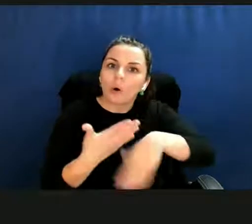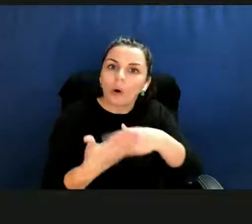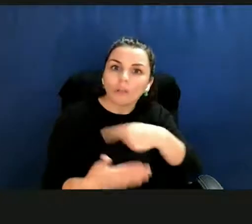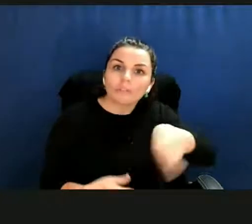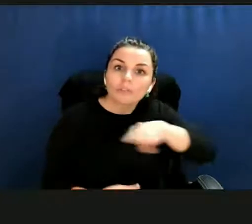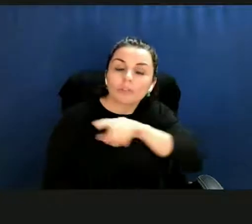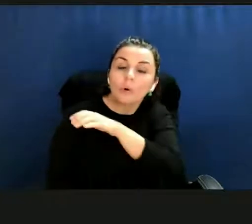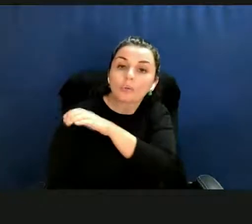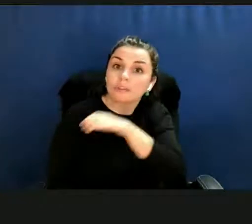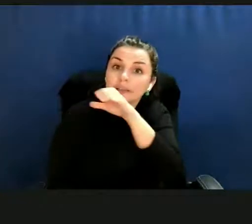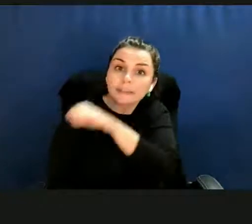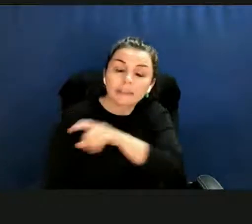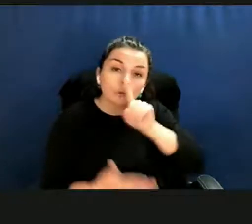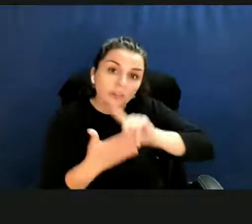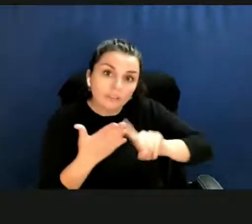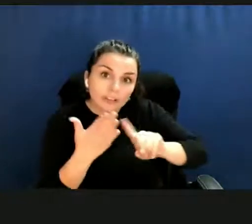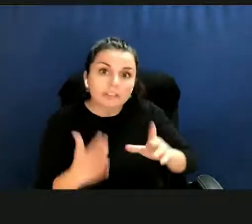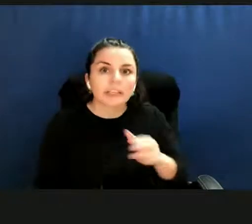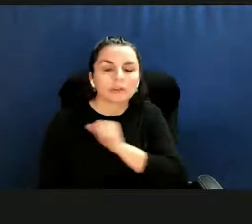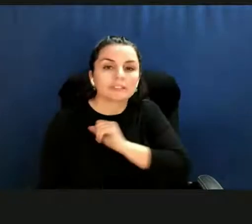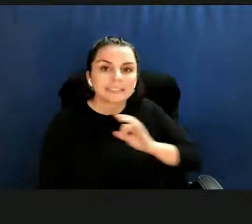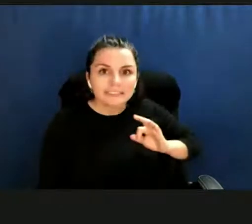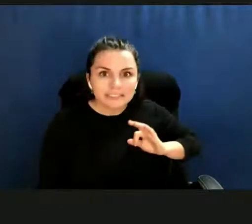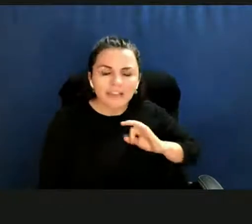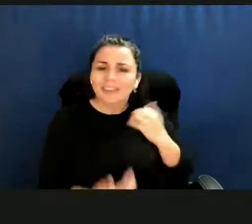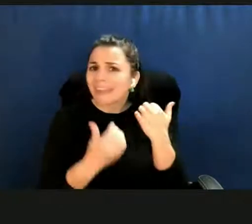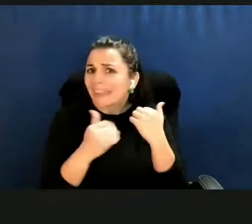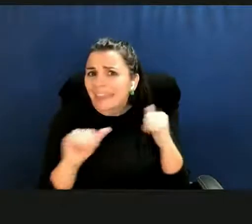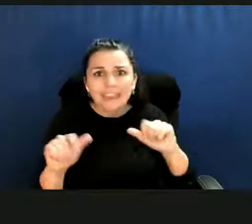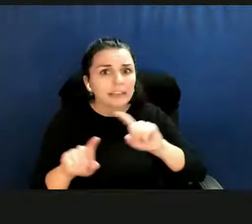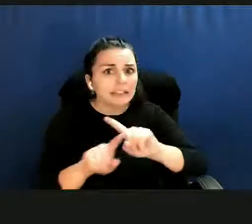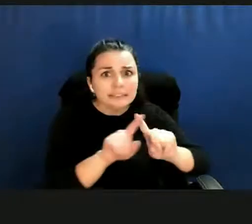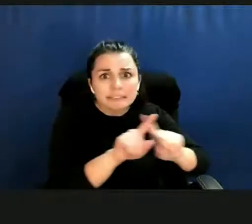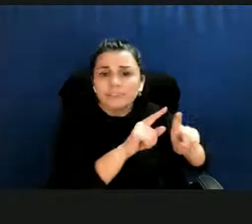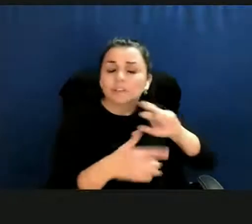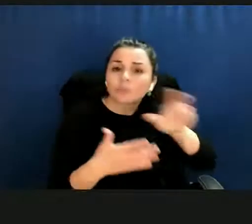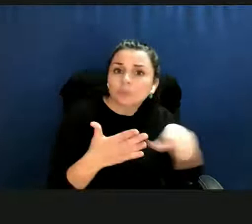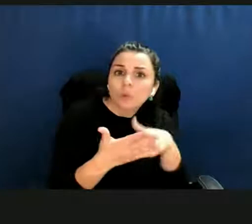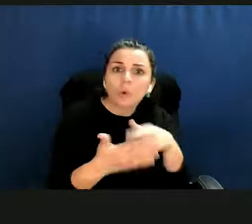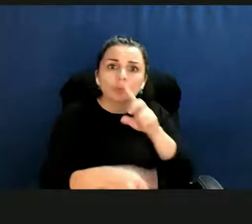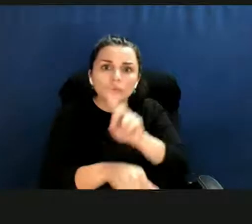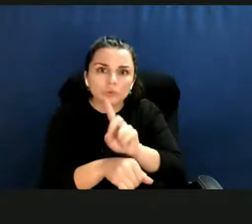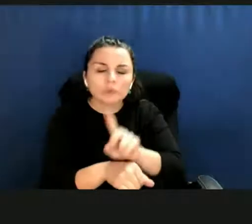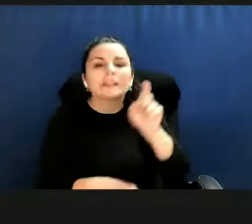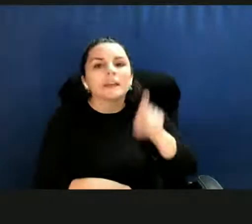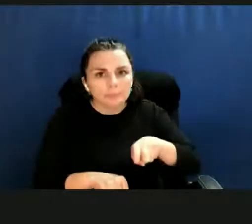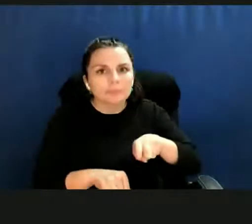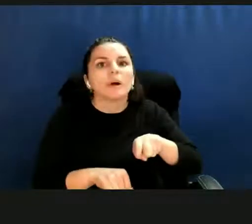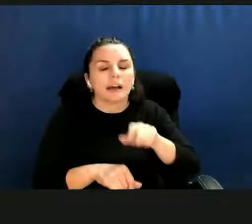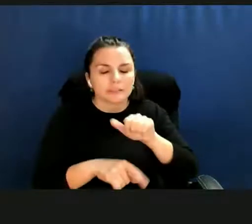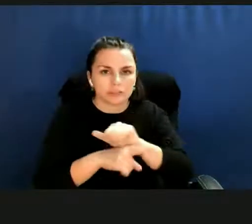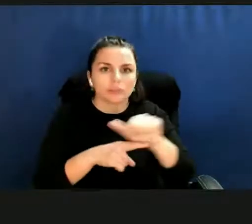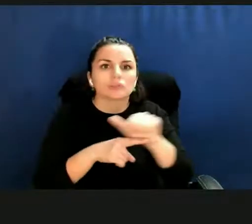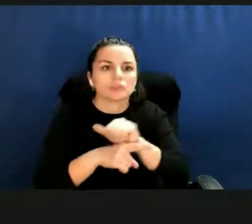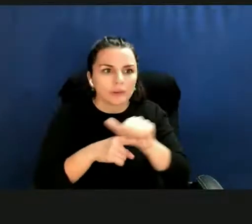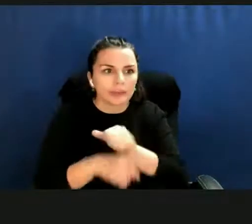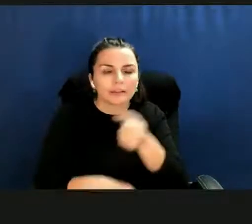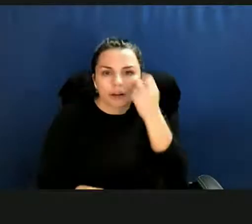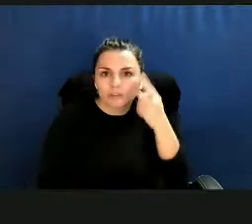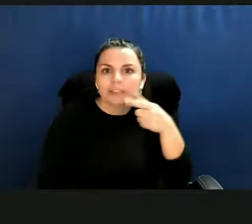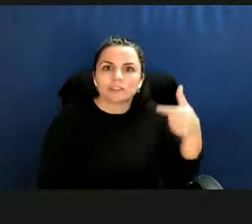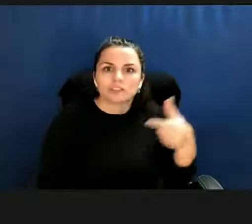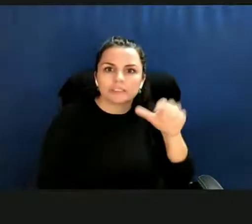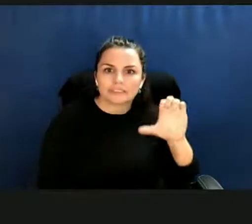in basically anything, design, conduct, oversight, management, etc., have to be trained in GCP. And the